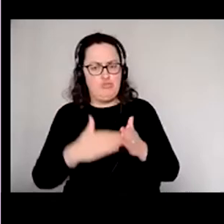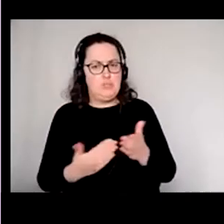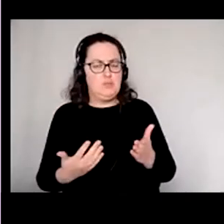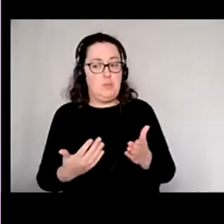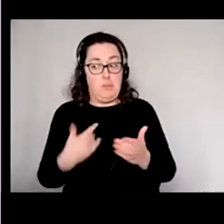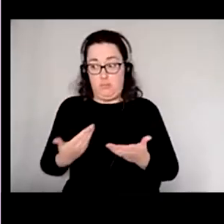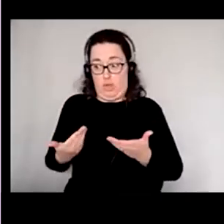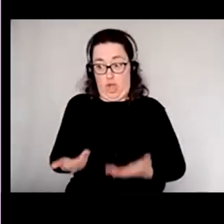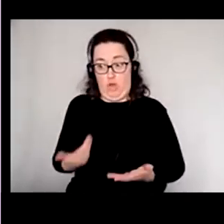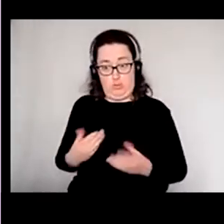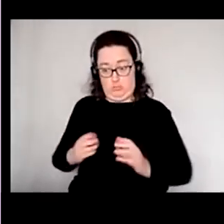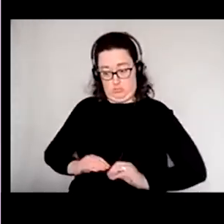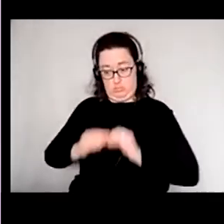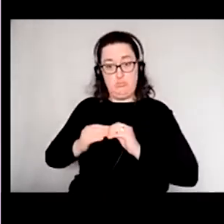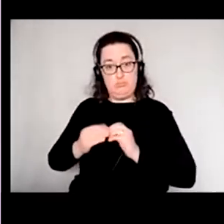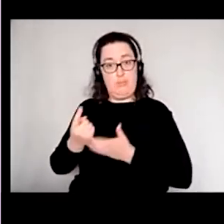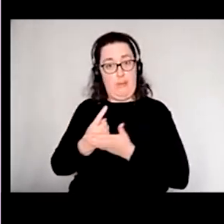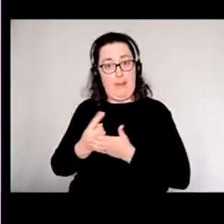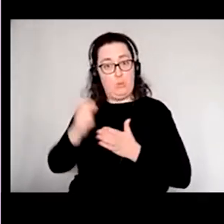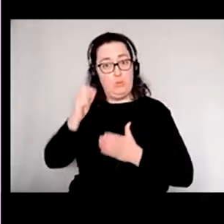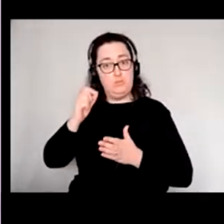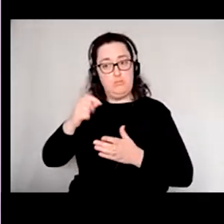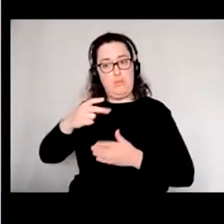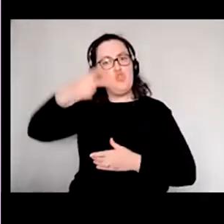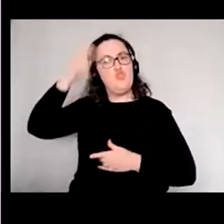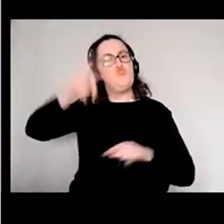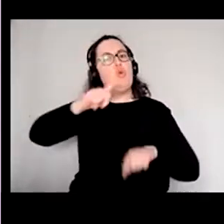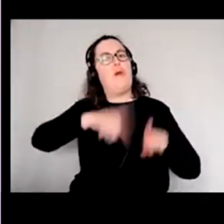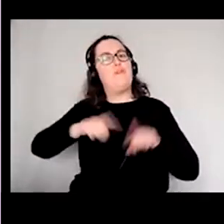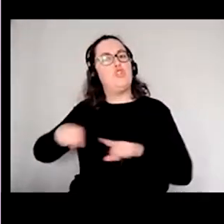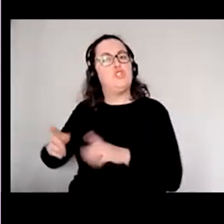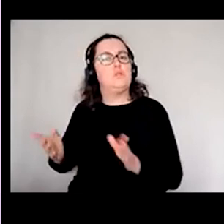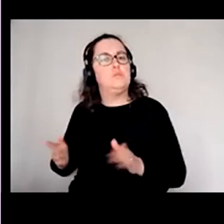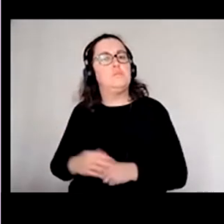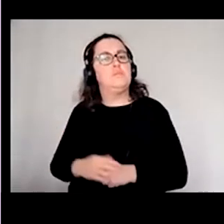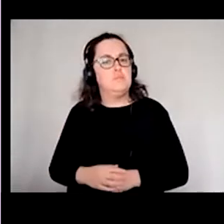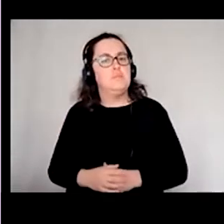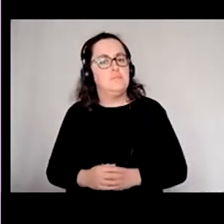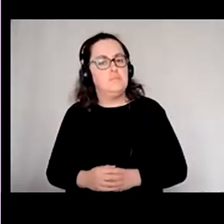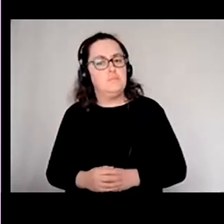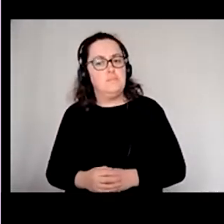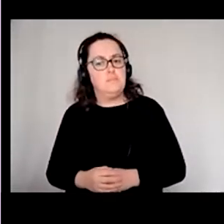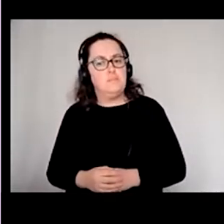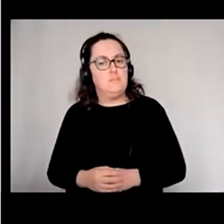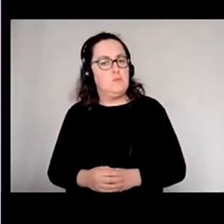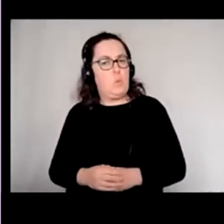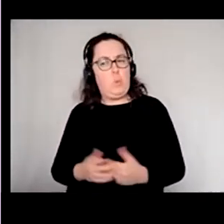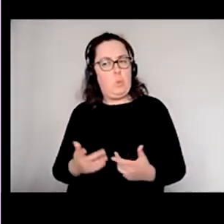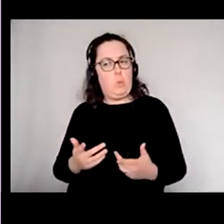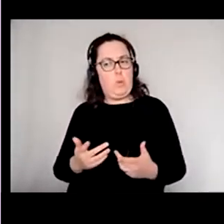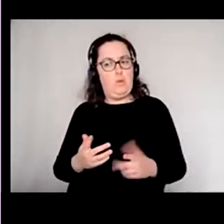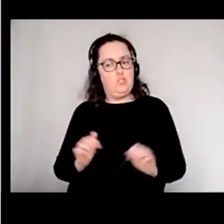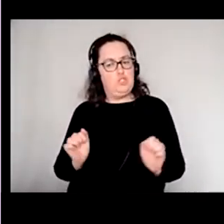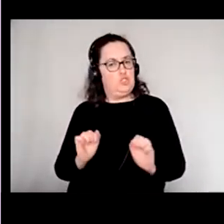about my disability, my neurodivergence. So I haven't really encountered that expectation,